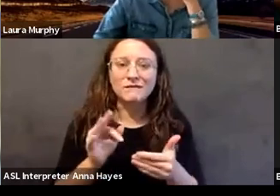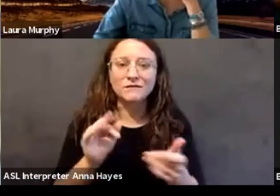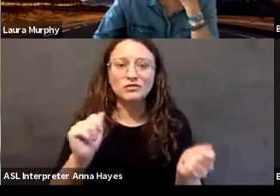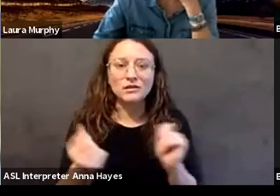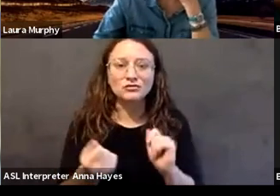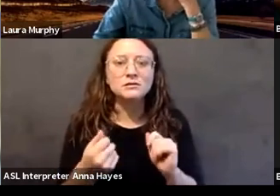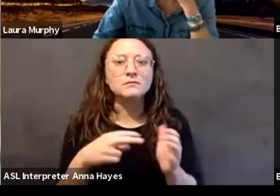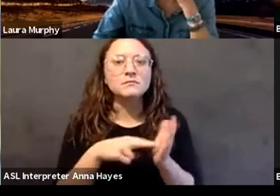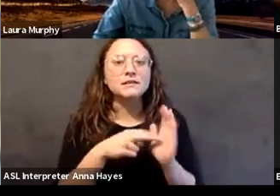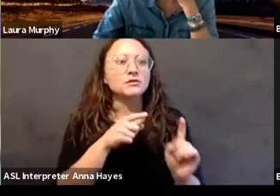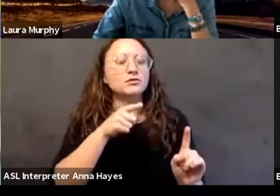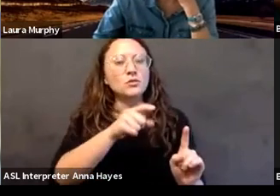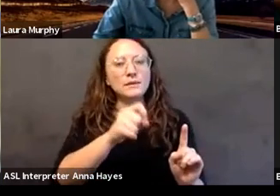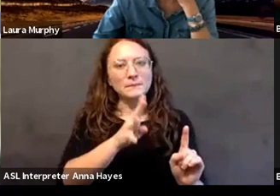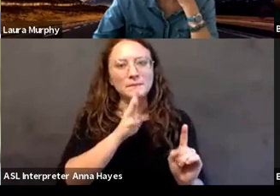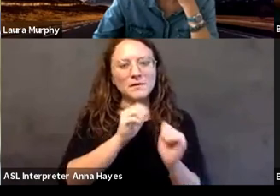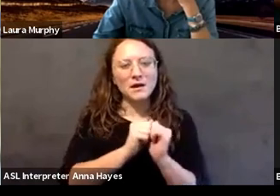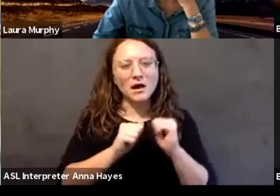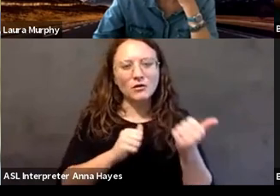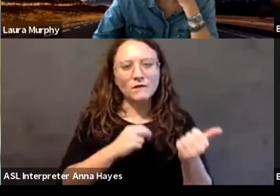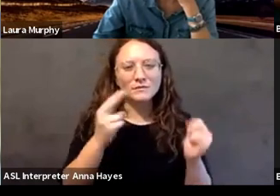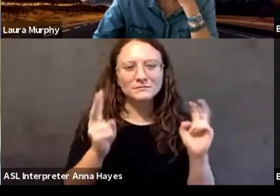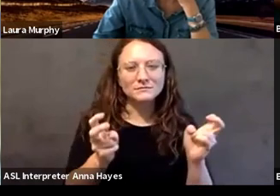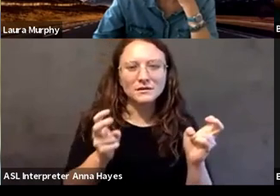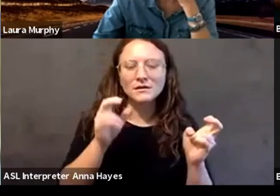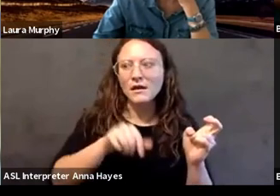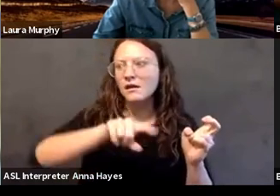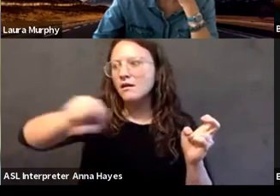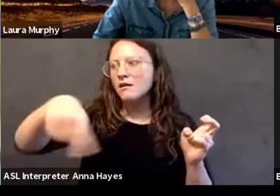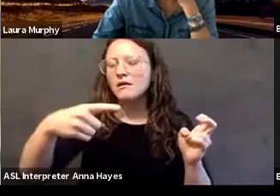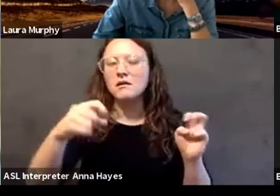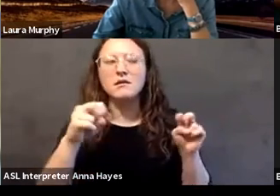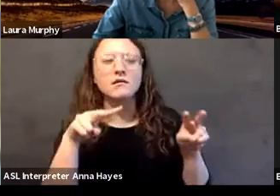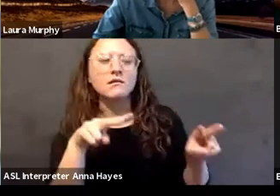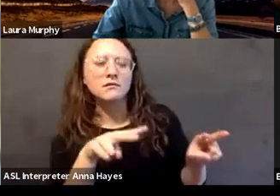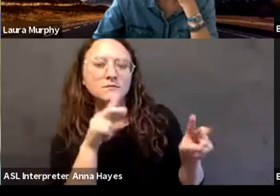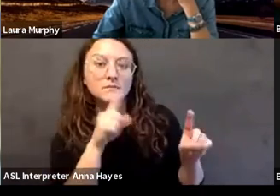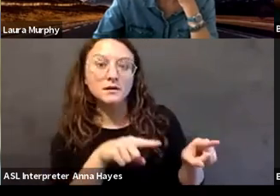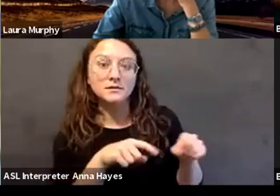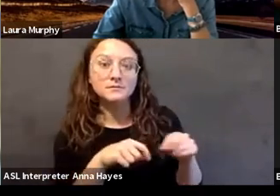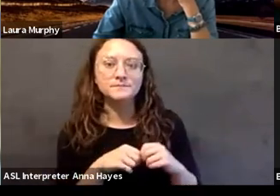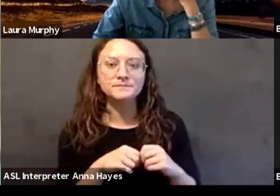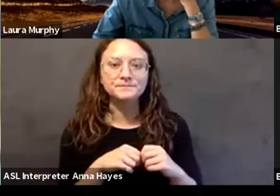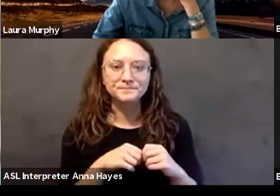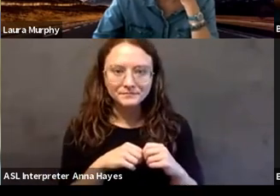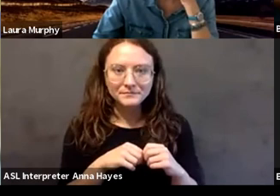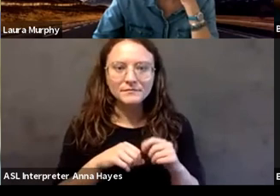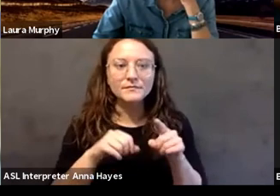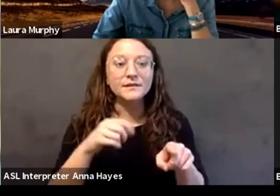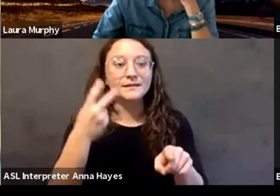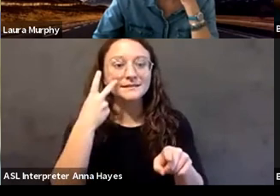you can speak with another voice that others can respond to. Yeah. Laura?